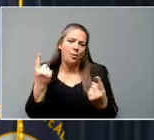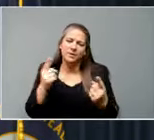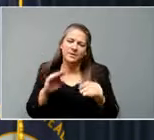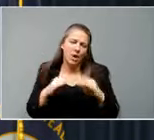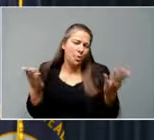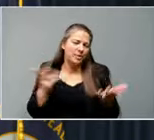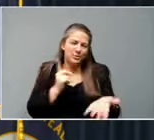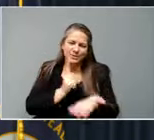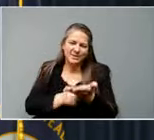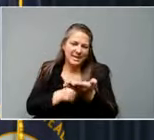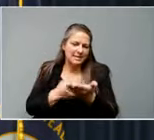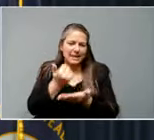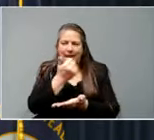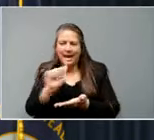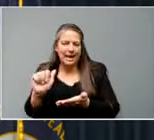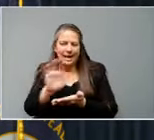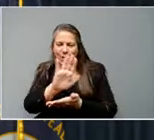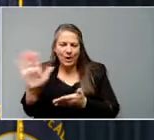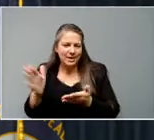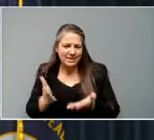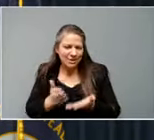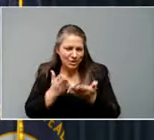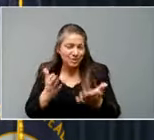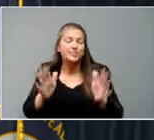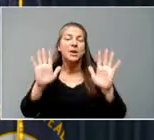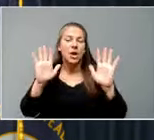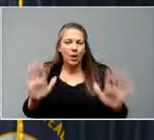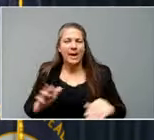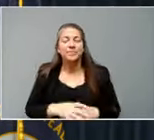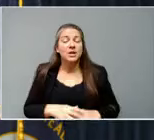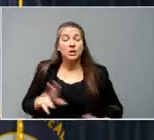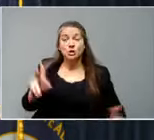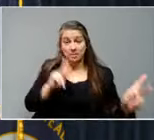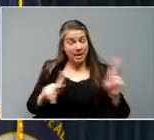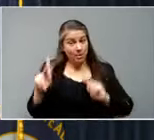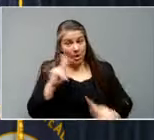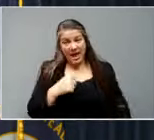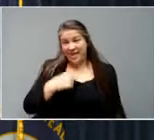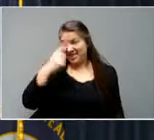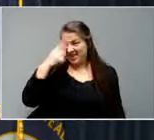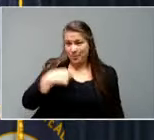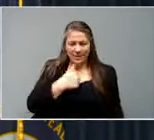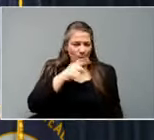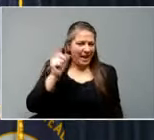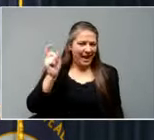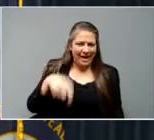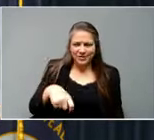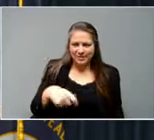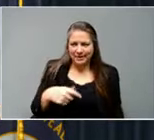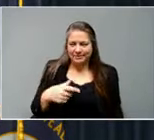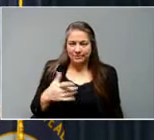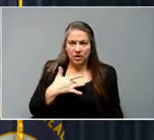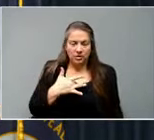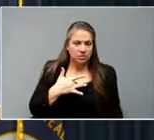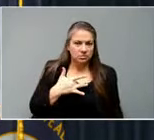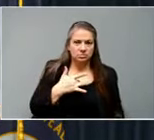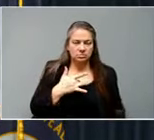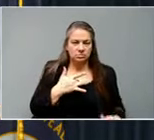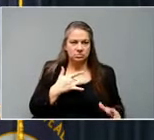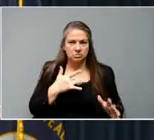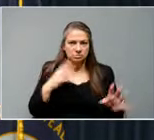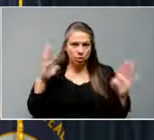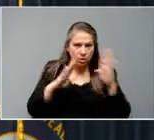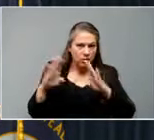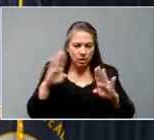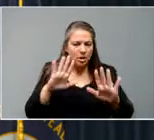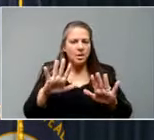any suggestion. Okay, so folks, I don't think we have to be alarmed, but we have to be